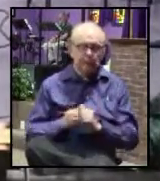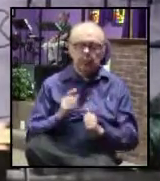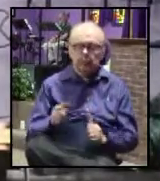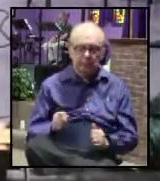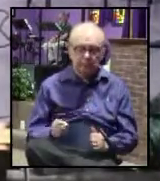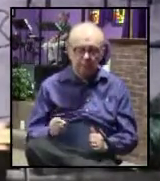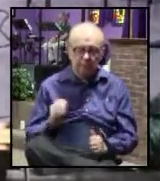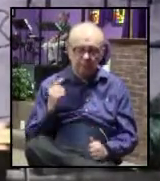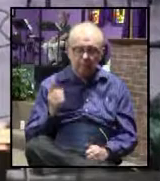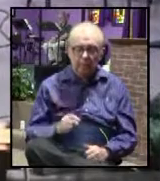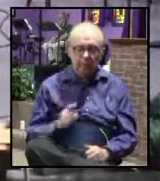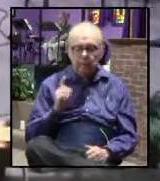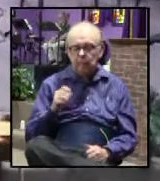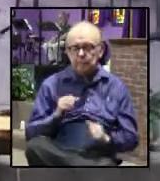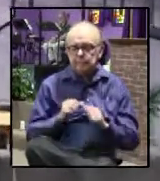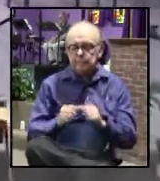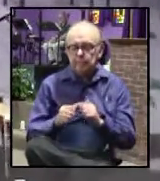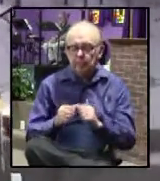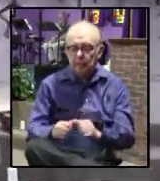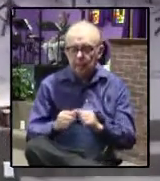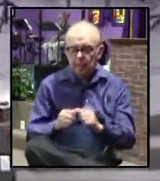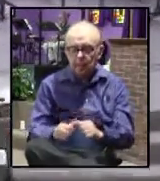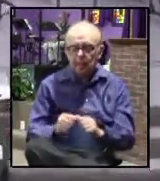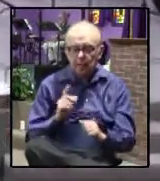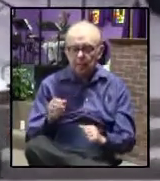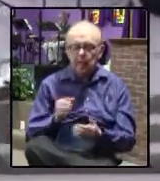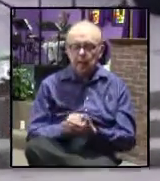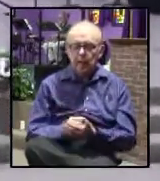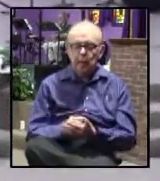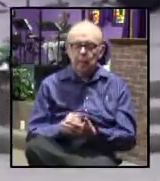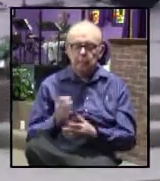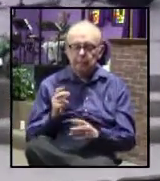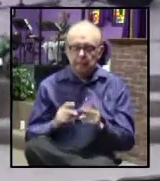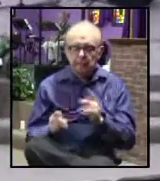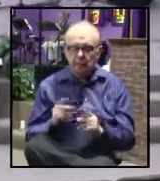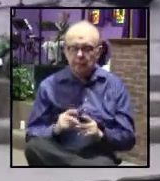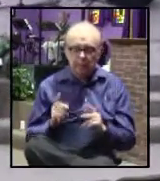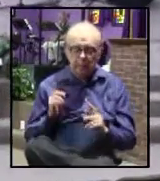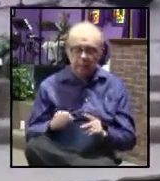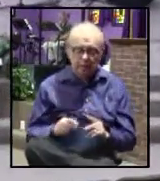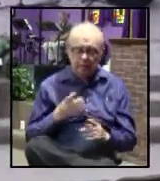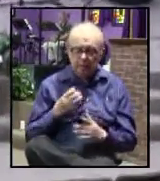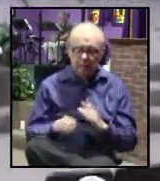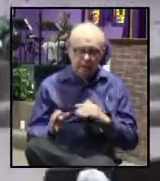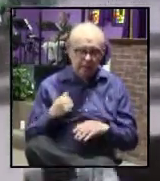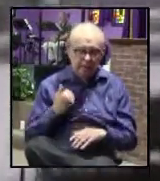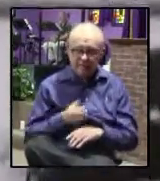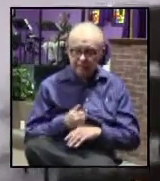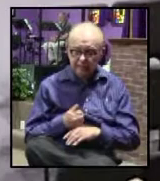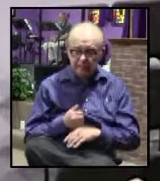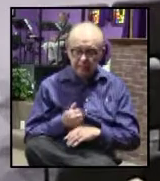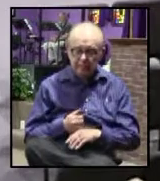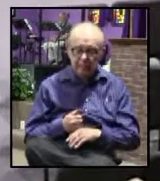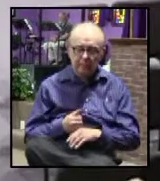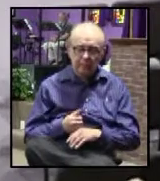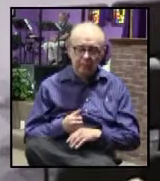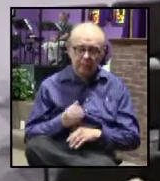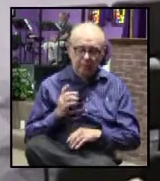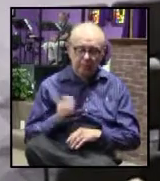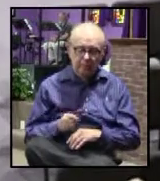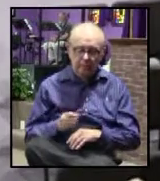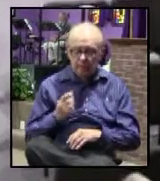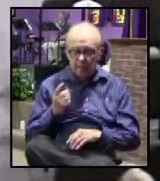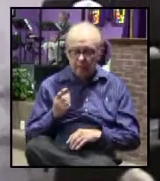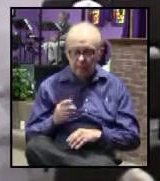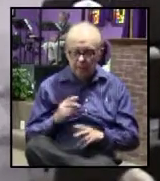as well. We must push forward and go and help people. We have to get out of ourselves. We have